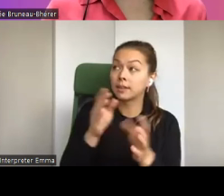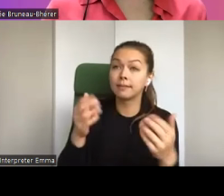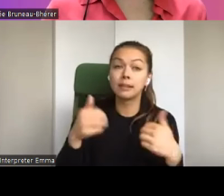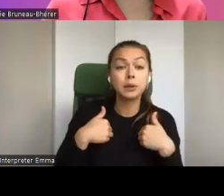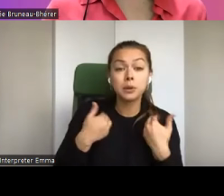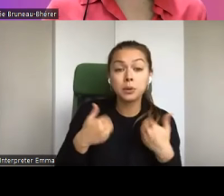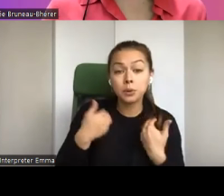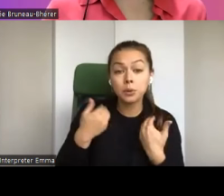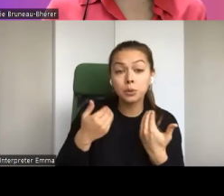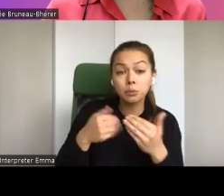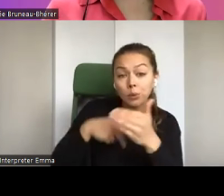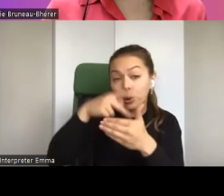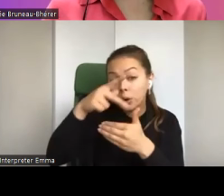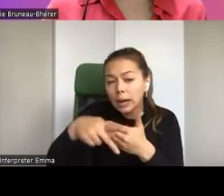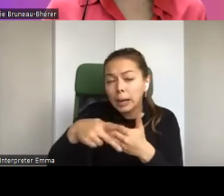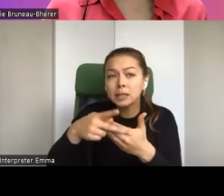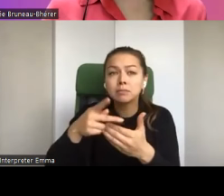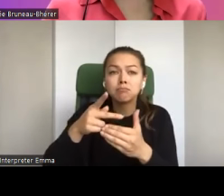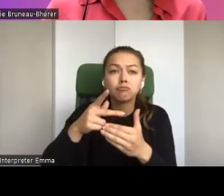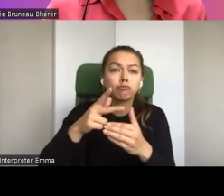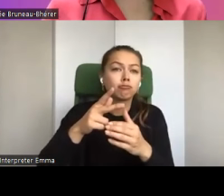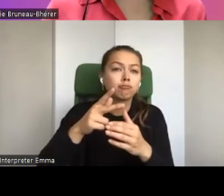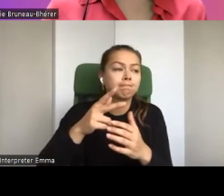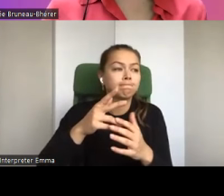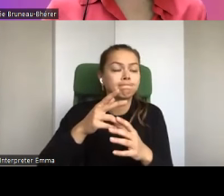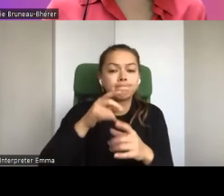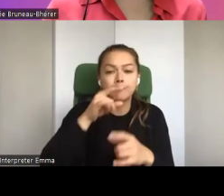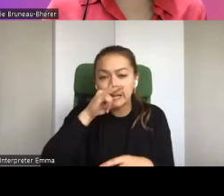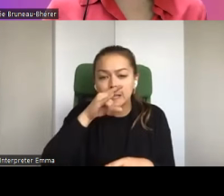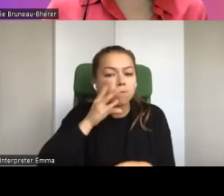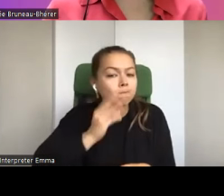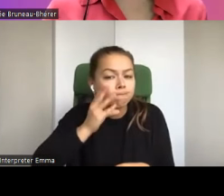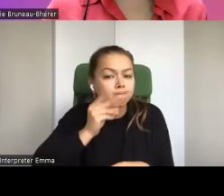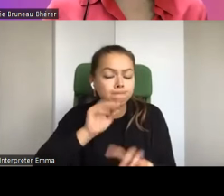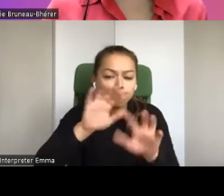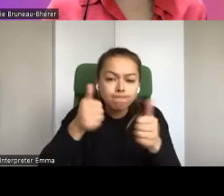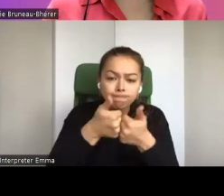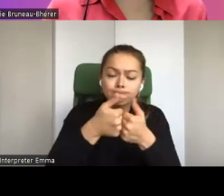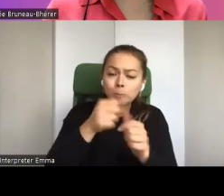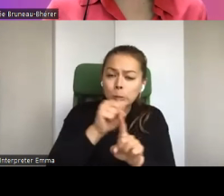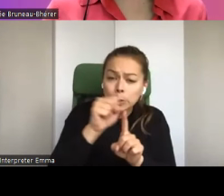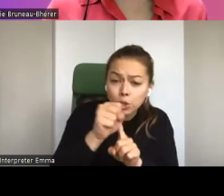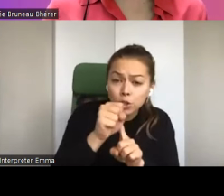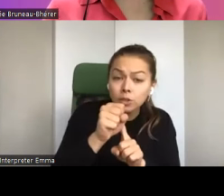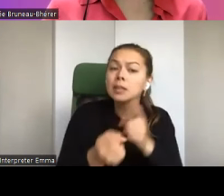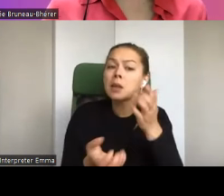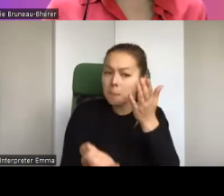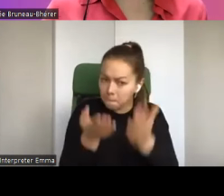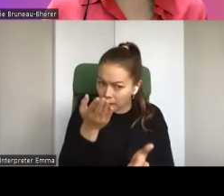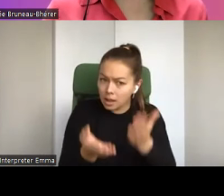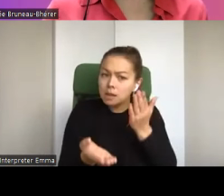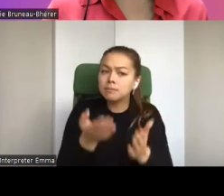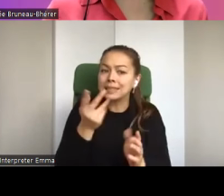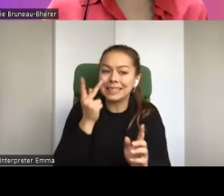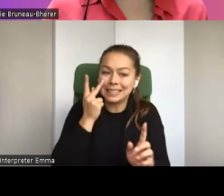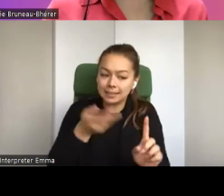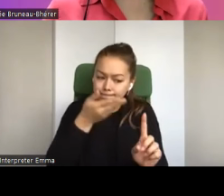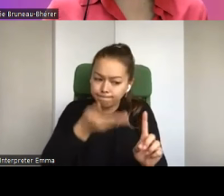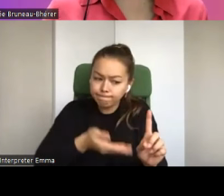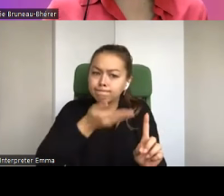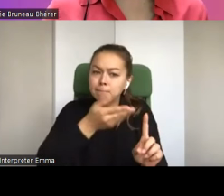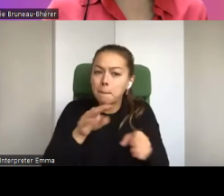difficulty, you may see children with behavioral problems and anxiety,